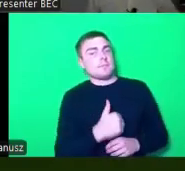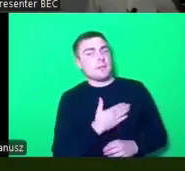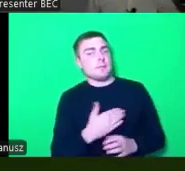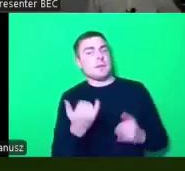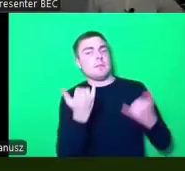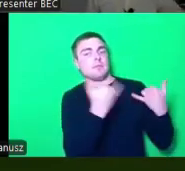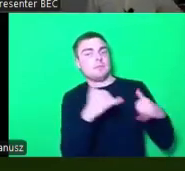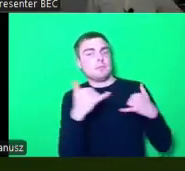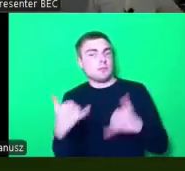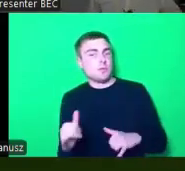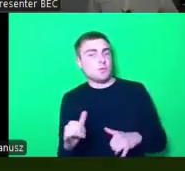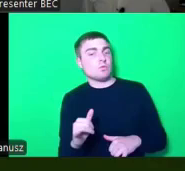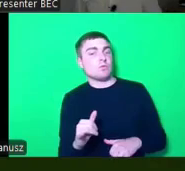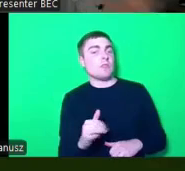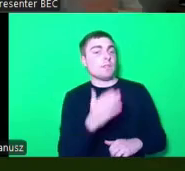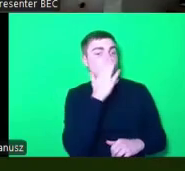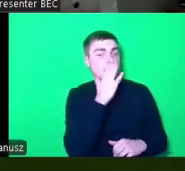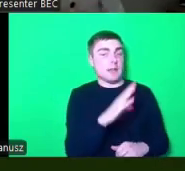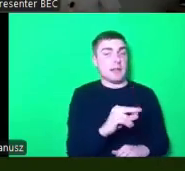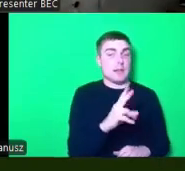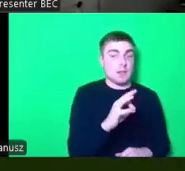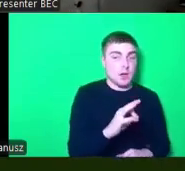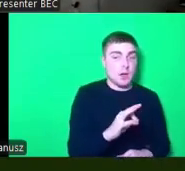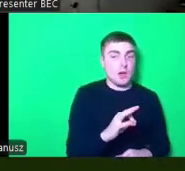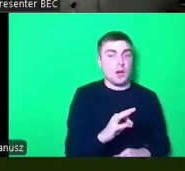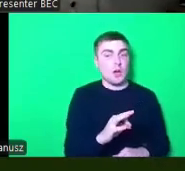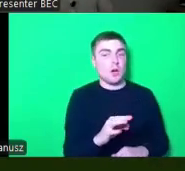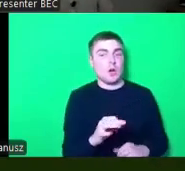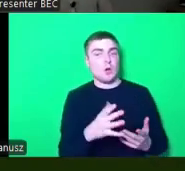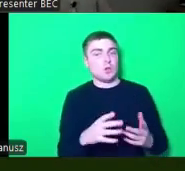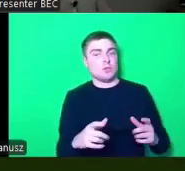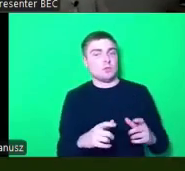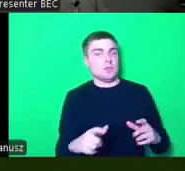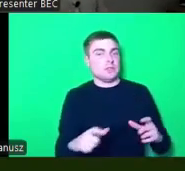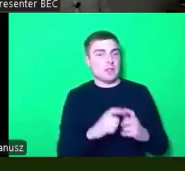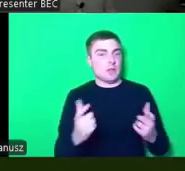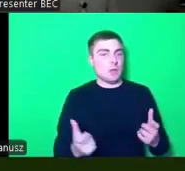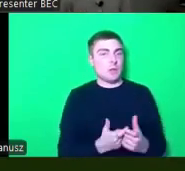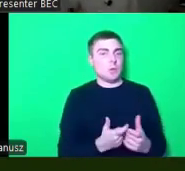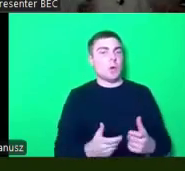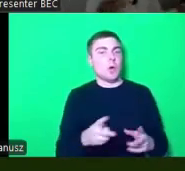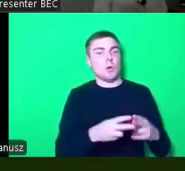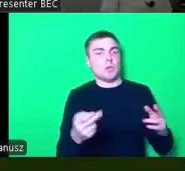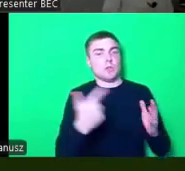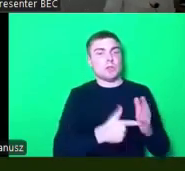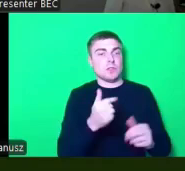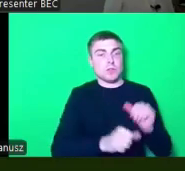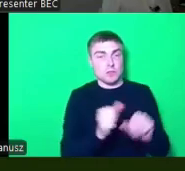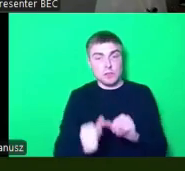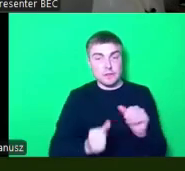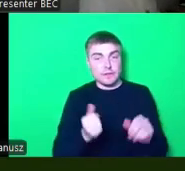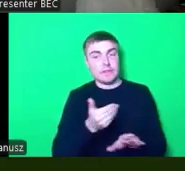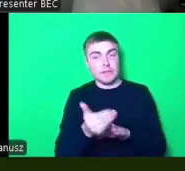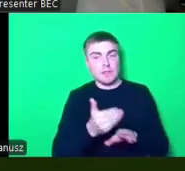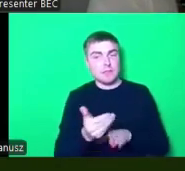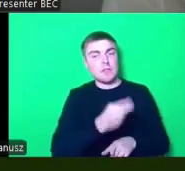ecological valuable, Natura 2000, and then other multifunctional areas with sustainable forest management. In the Natura 2000